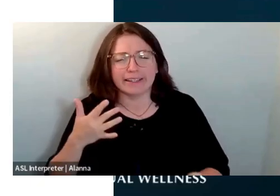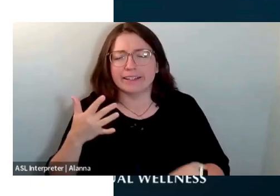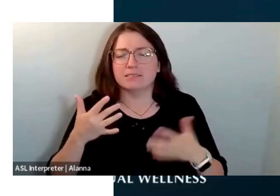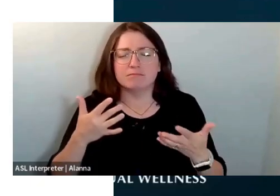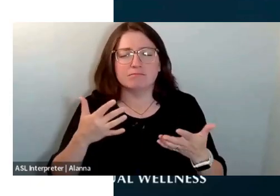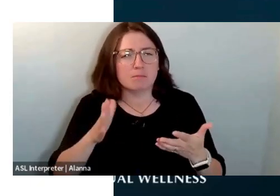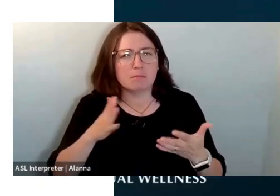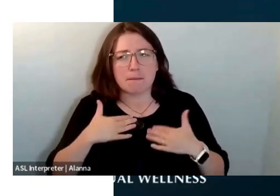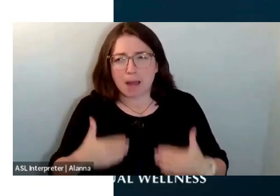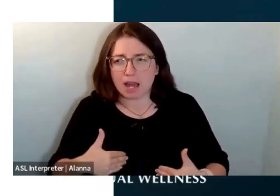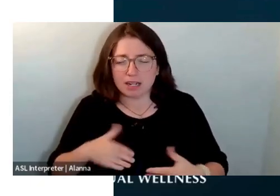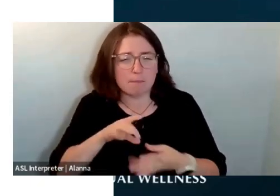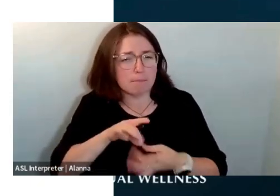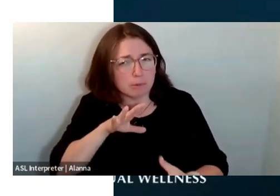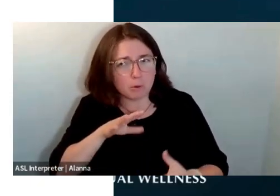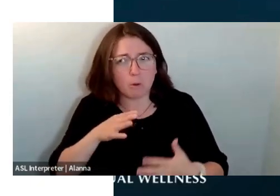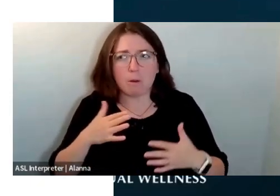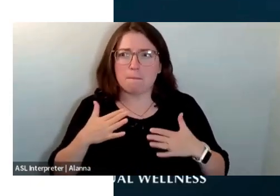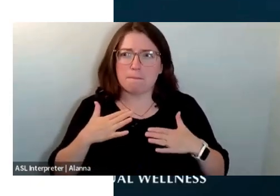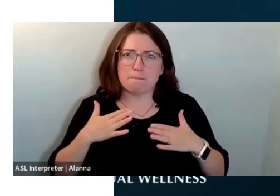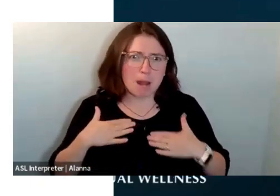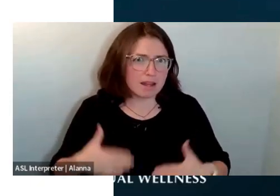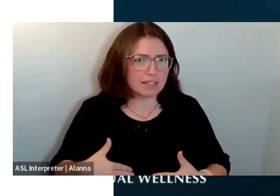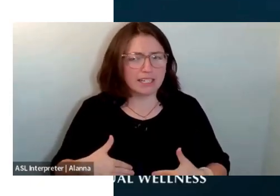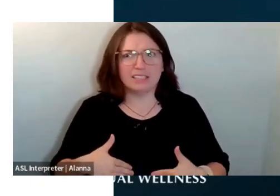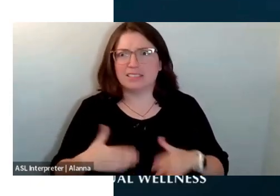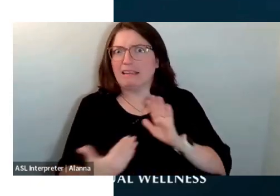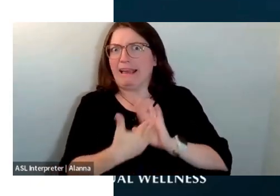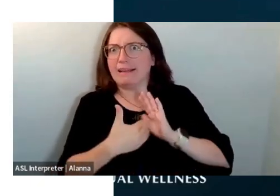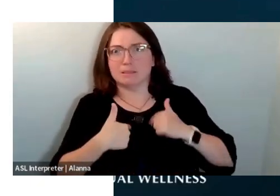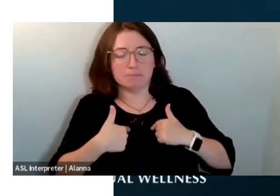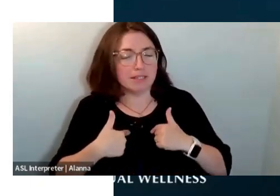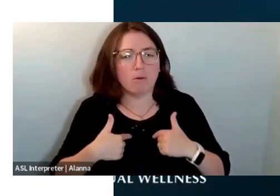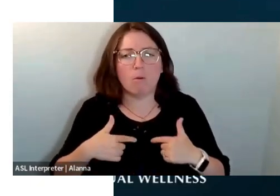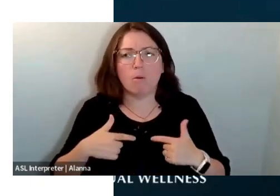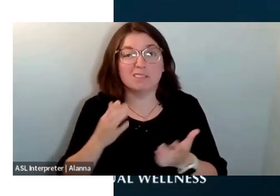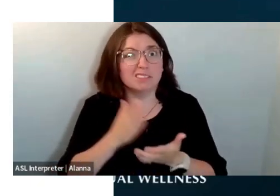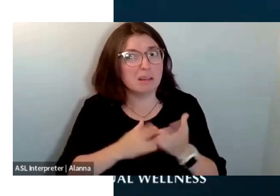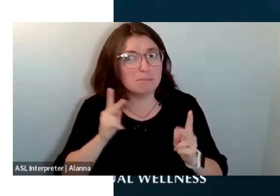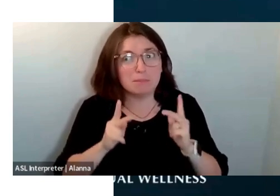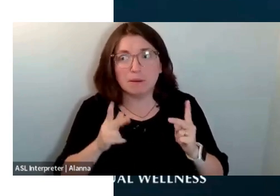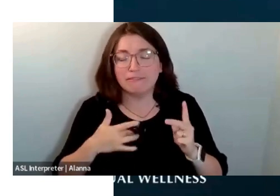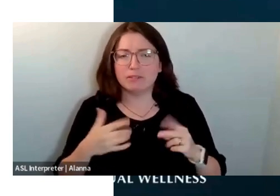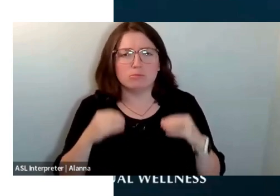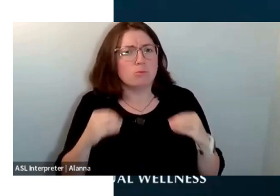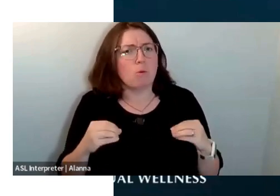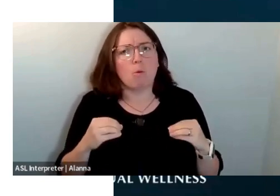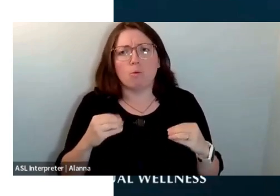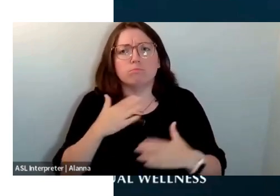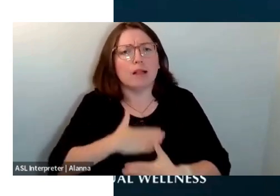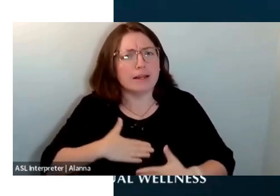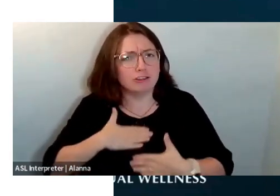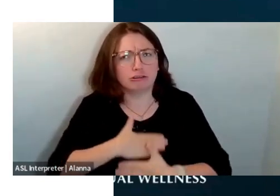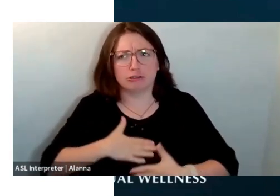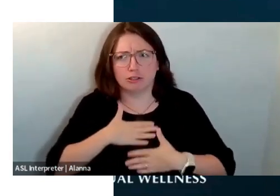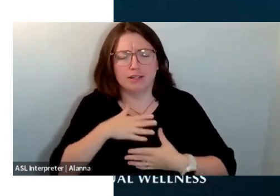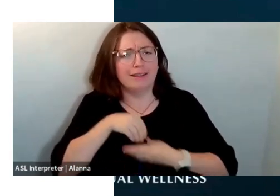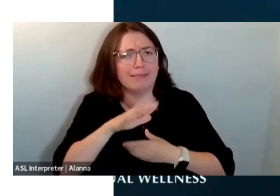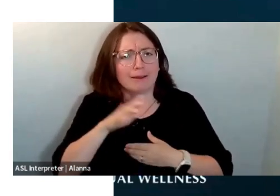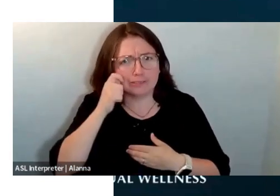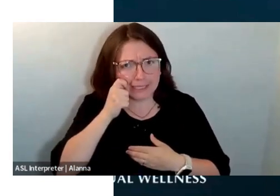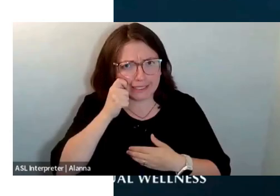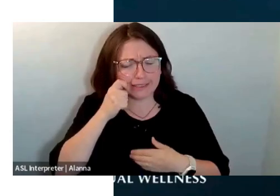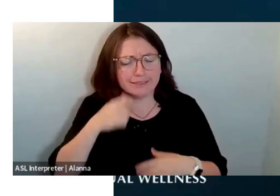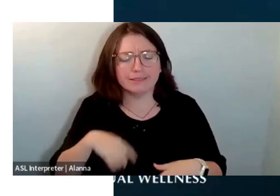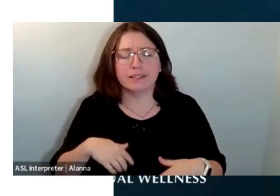some feel cut off from pleasure or from any sense of being at home in their own skin. And partners and